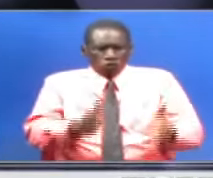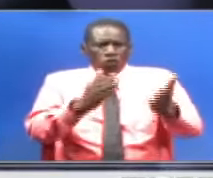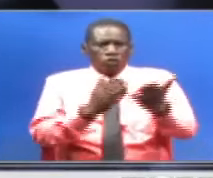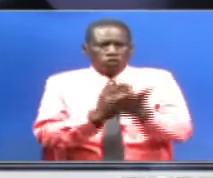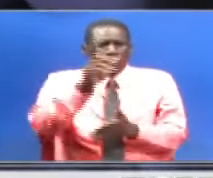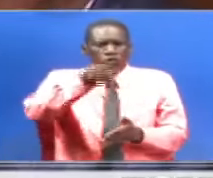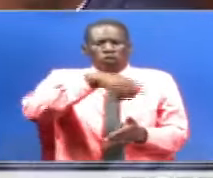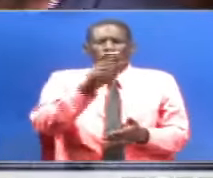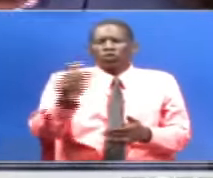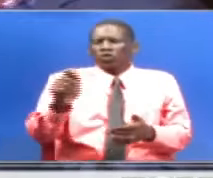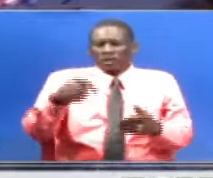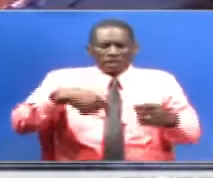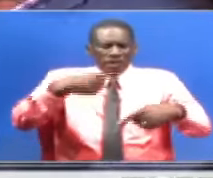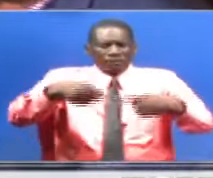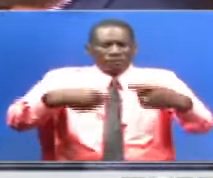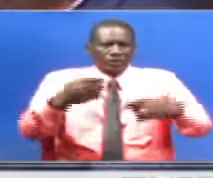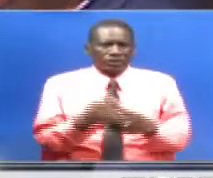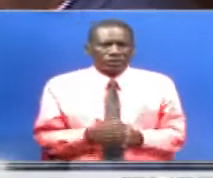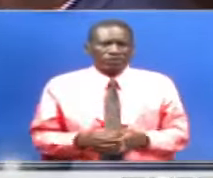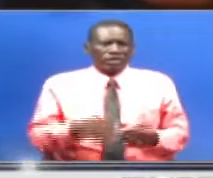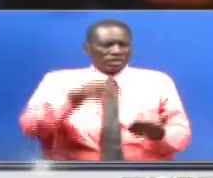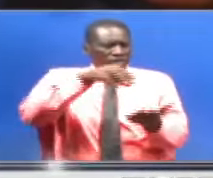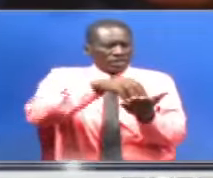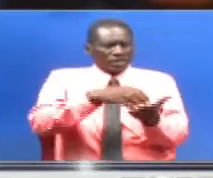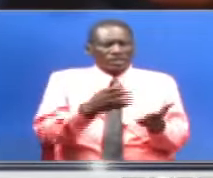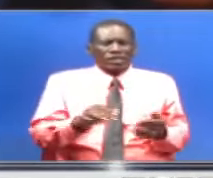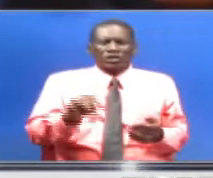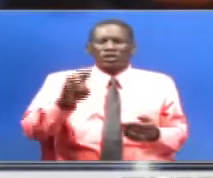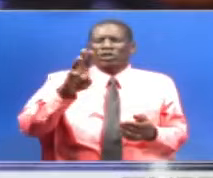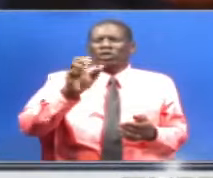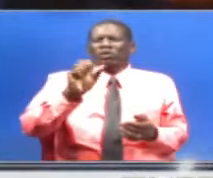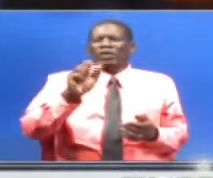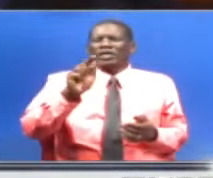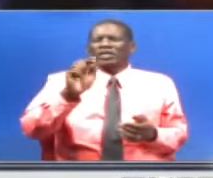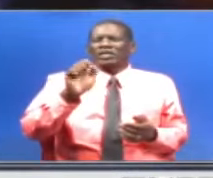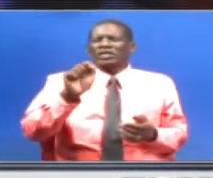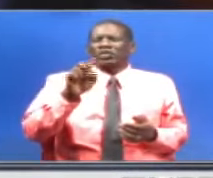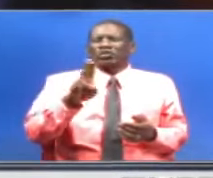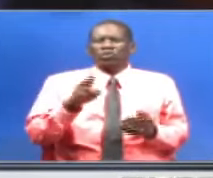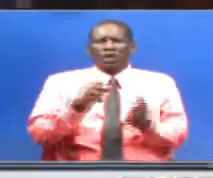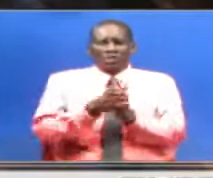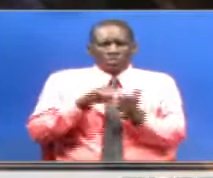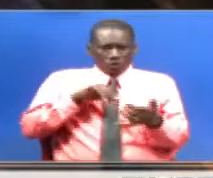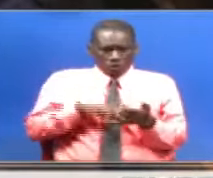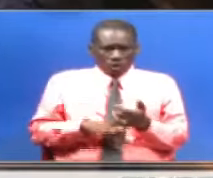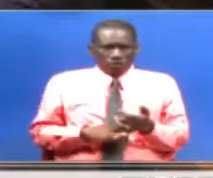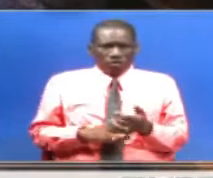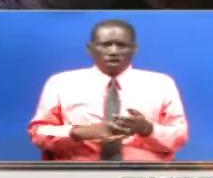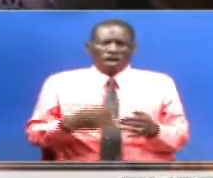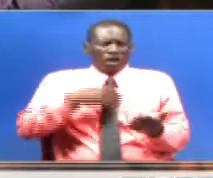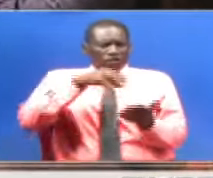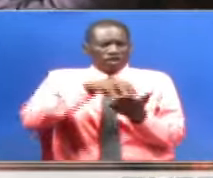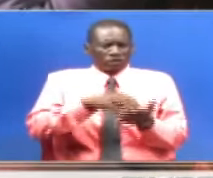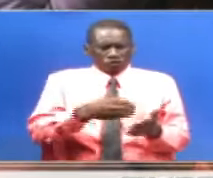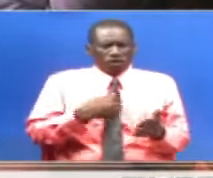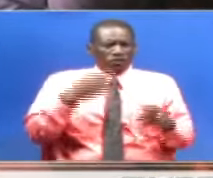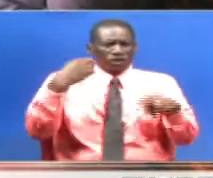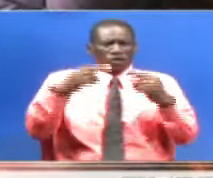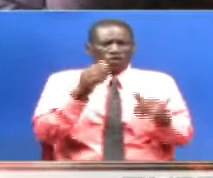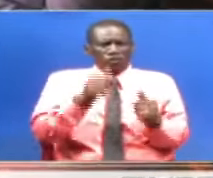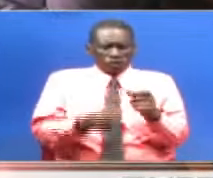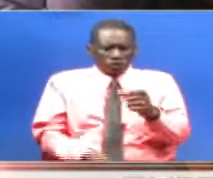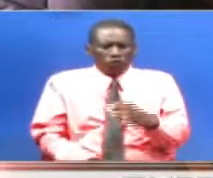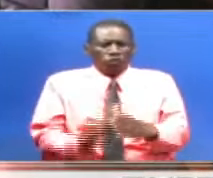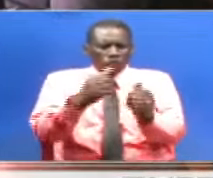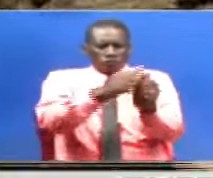irregular tender process. In the case, Waititu and his wife were charged with running a hotel which they co-founded,